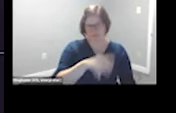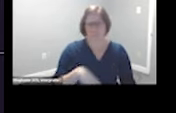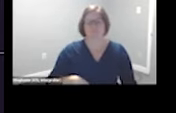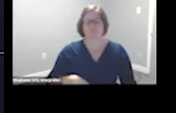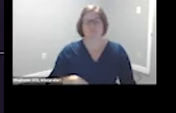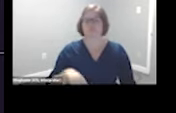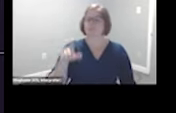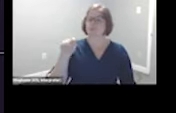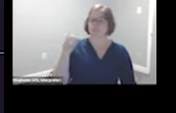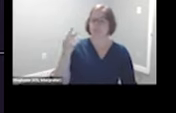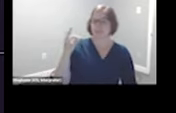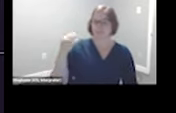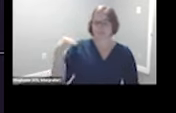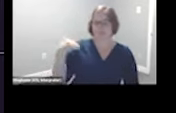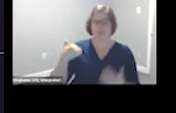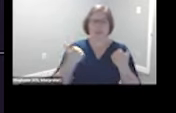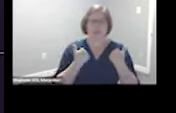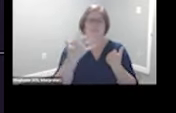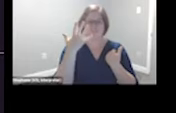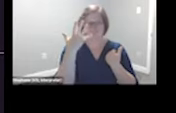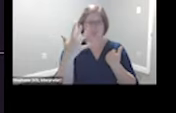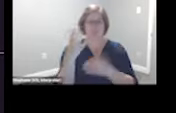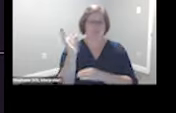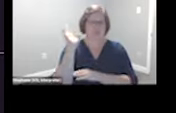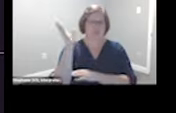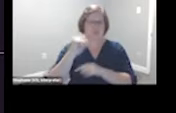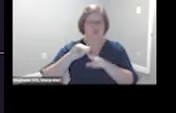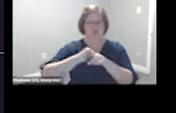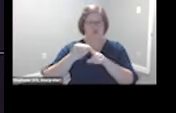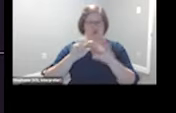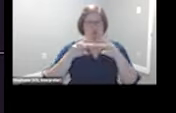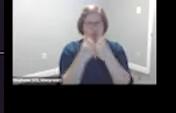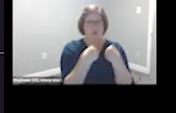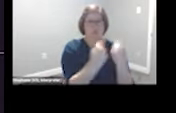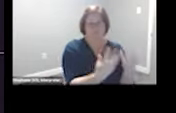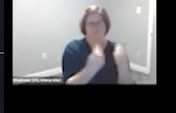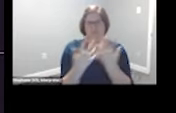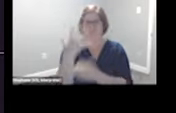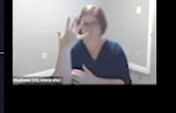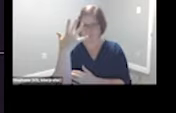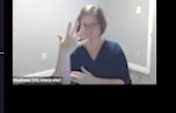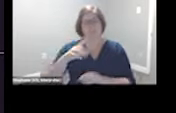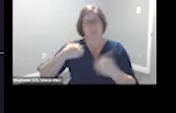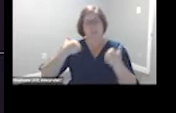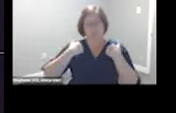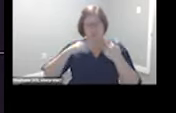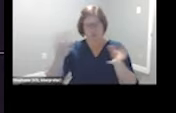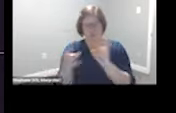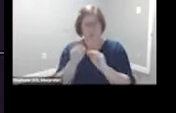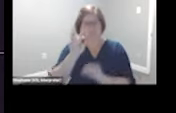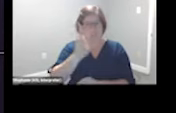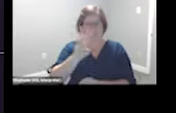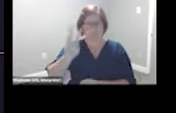we ran 5 presenter training workshops in various locations around the UK, and they were attended by 66 science